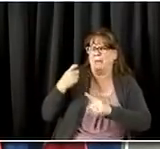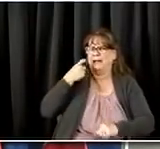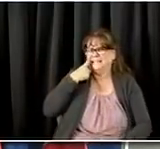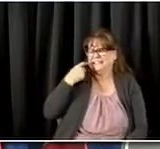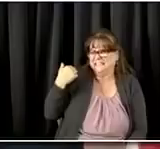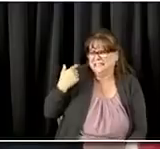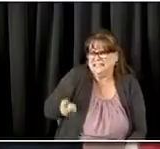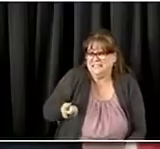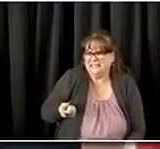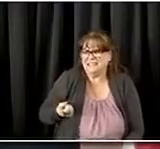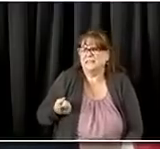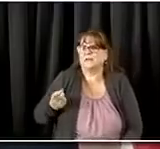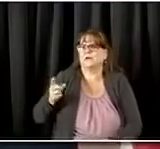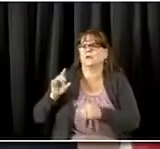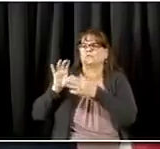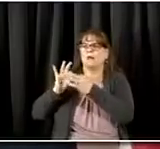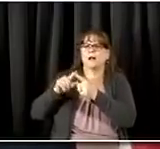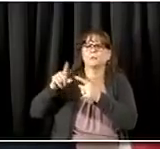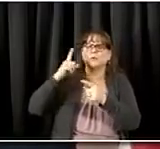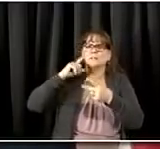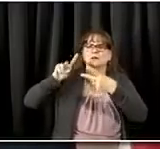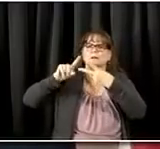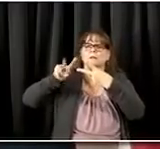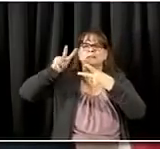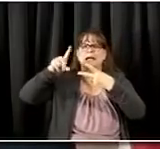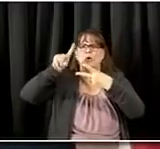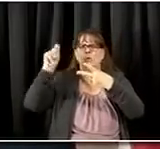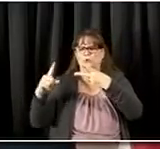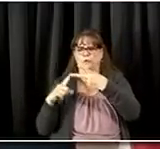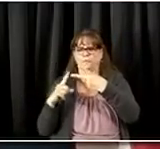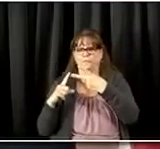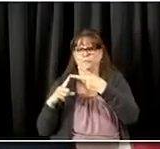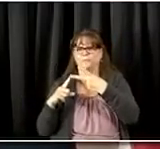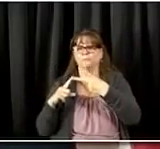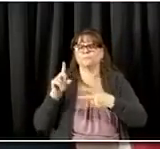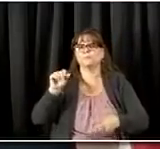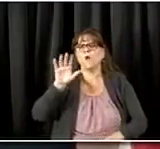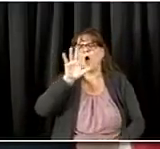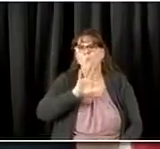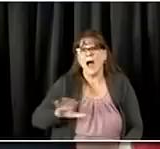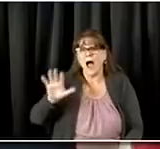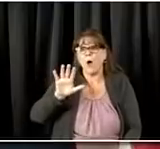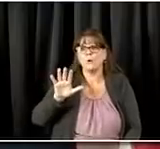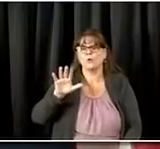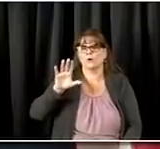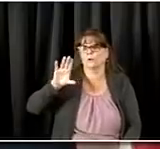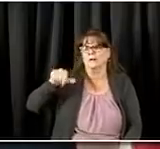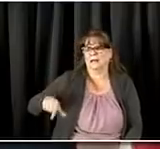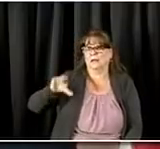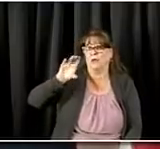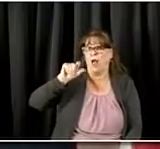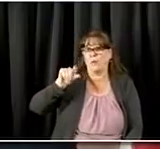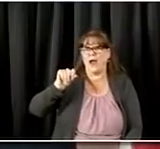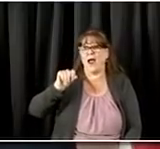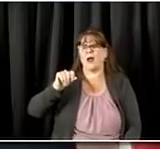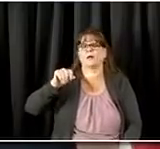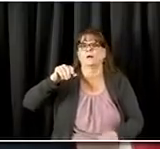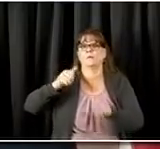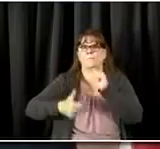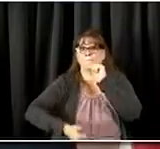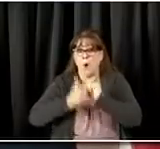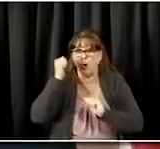but with the majority of the population of the state now having the mitigation of being in a red county, the likelihood, the